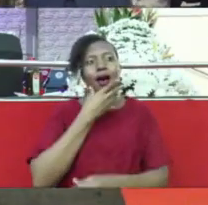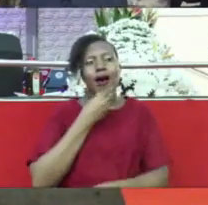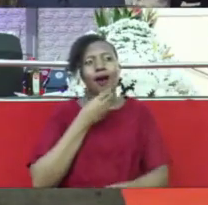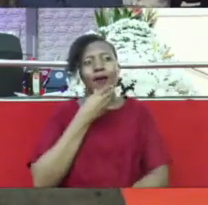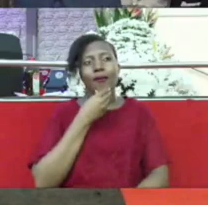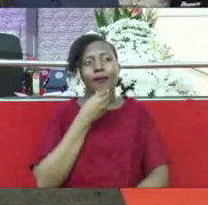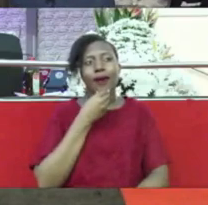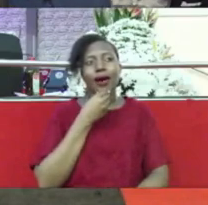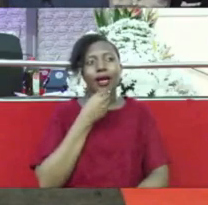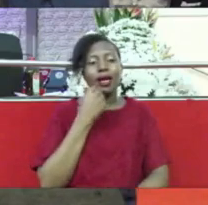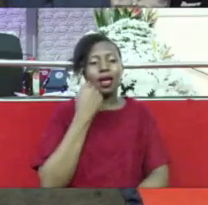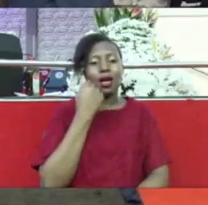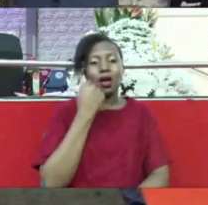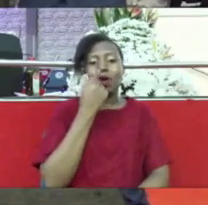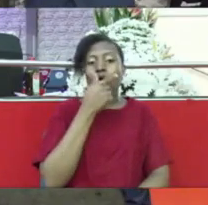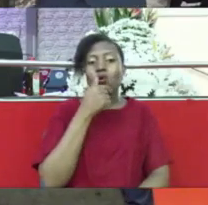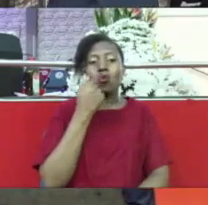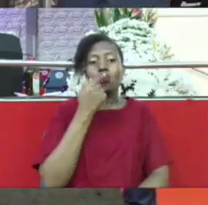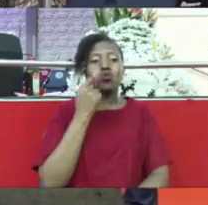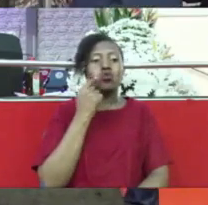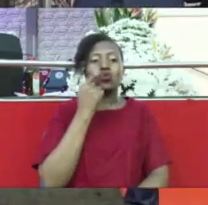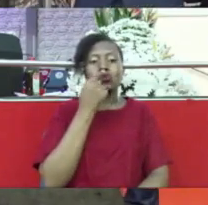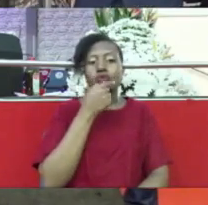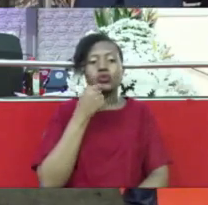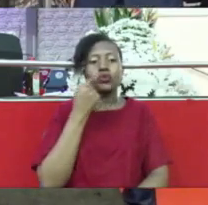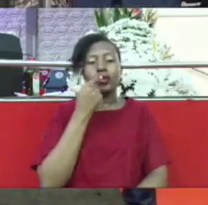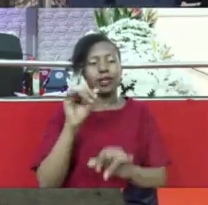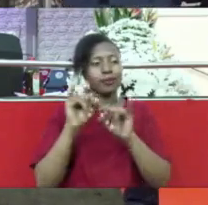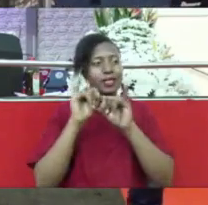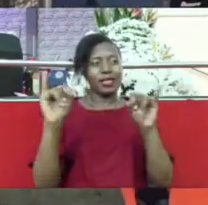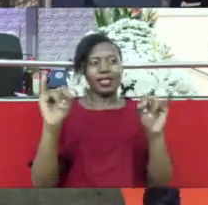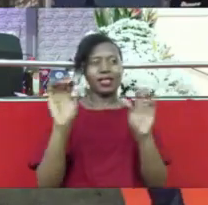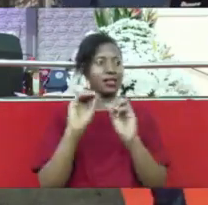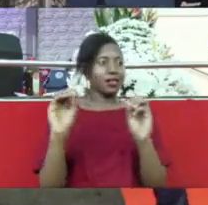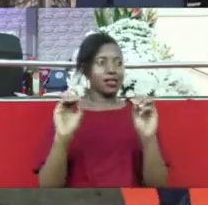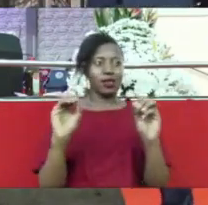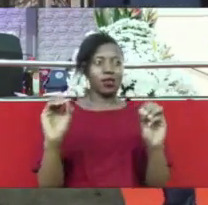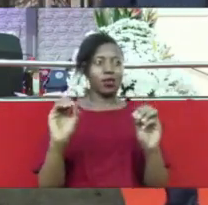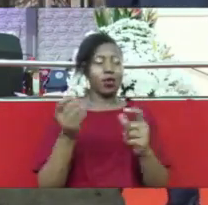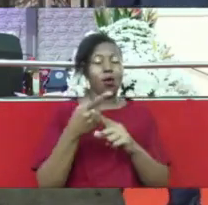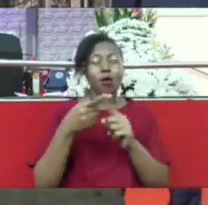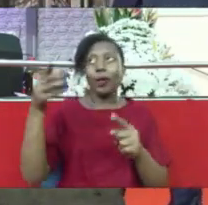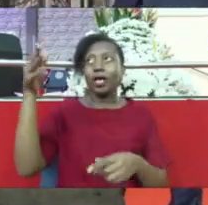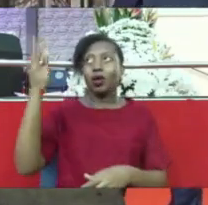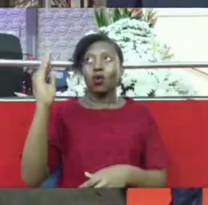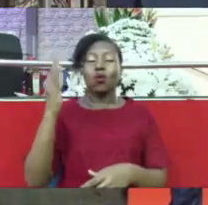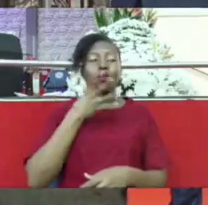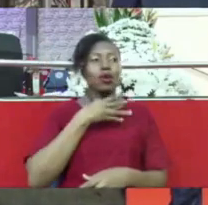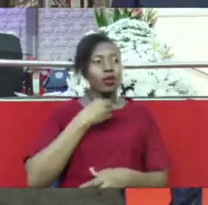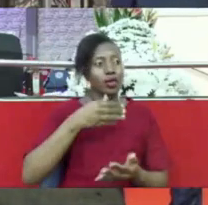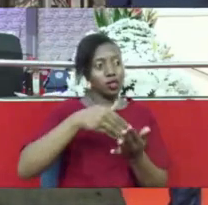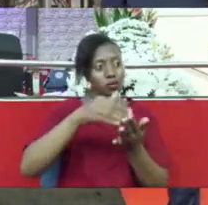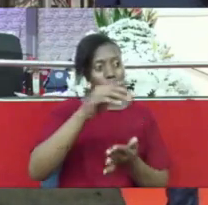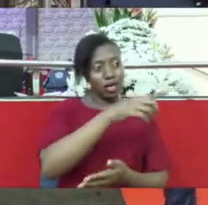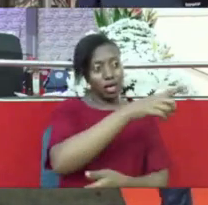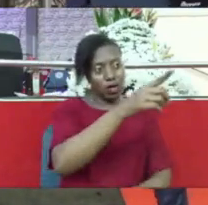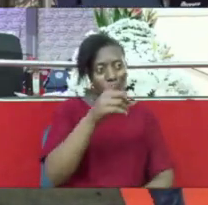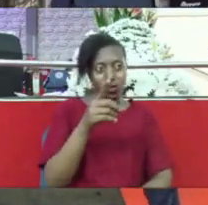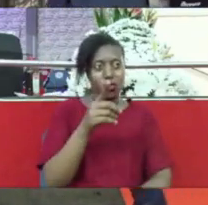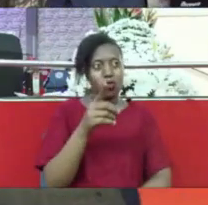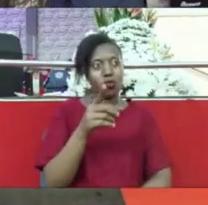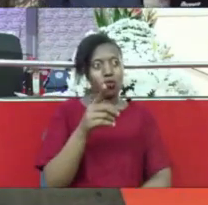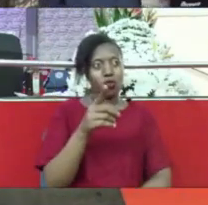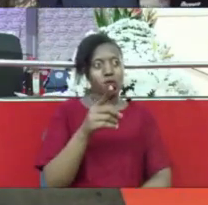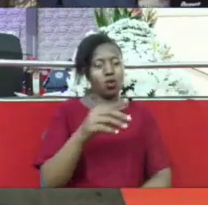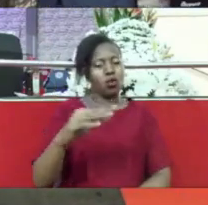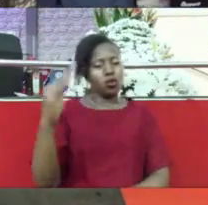unclean lips. Yeye ambaye hakuwa na midomo safi. But God wants to send you out. Lakini Mungu anahitaji kukutumia. To go and take the